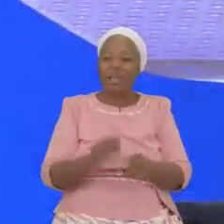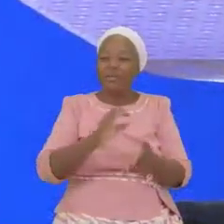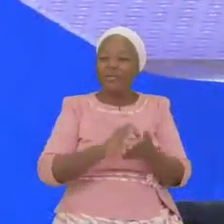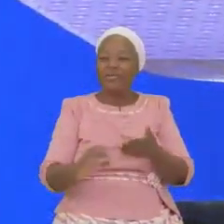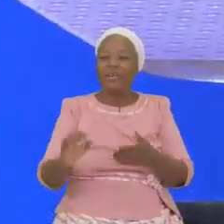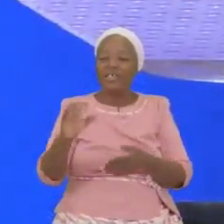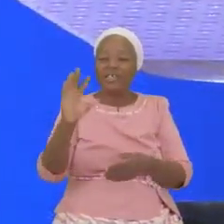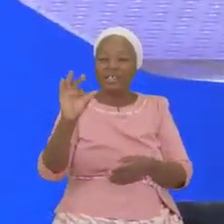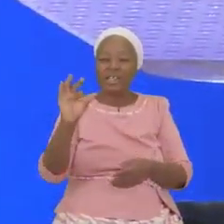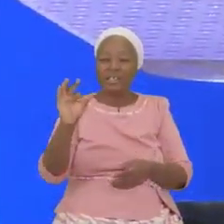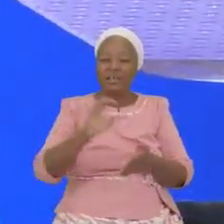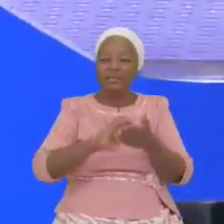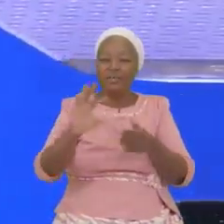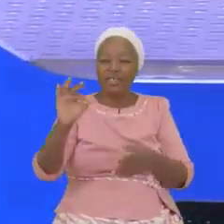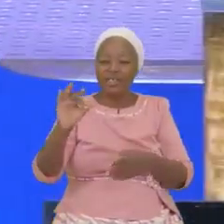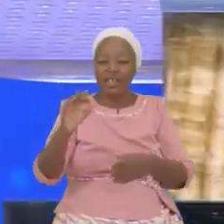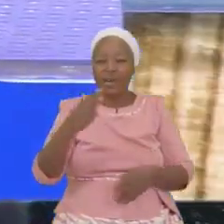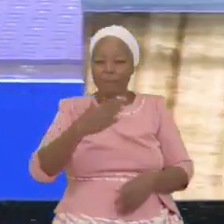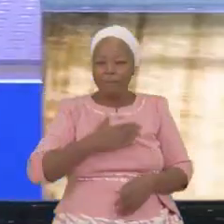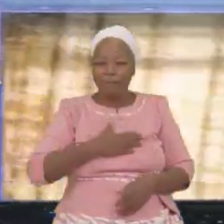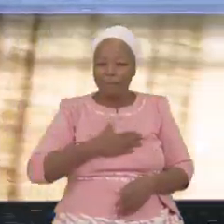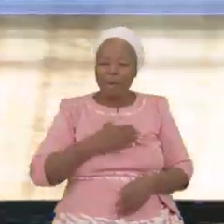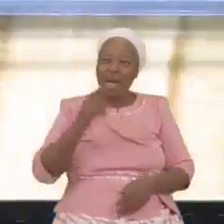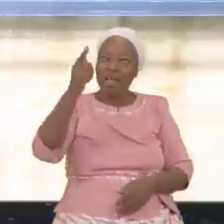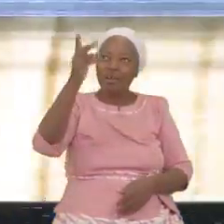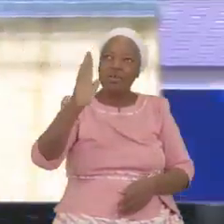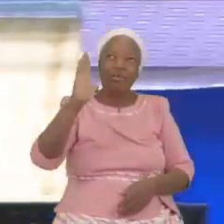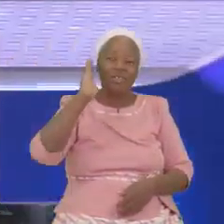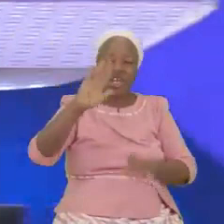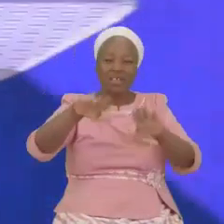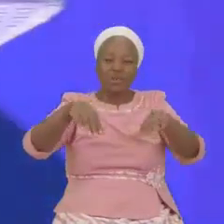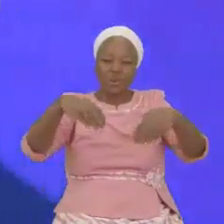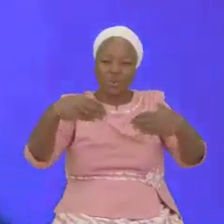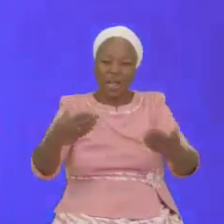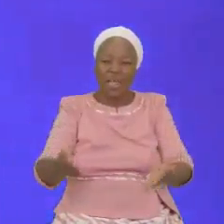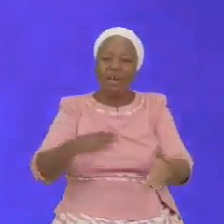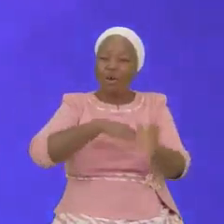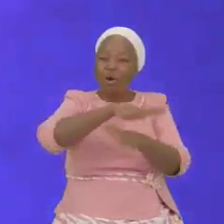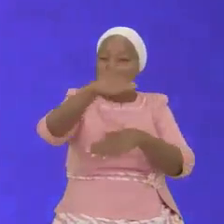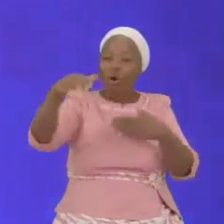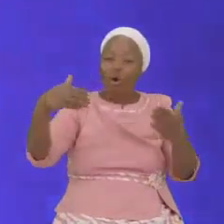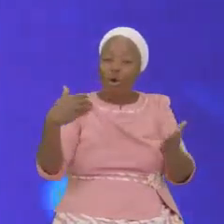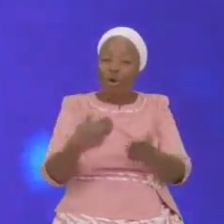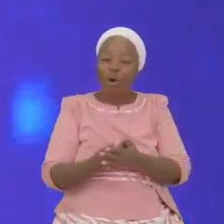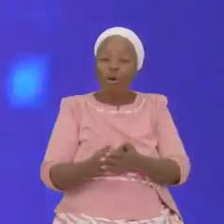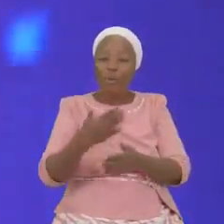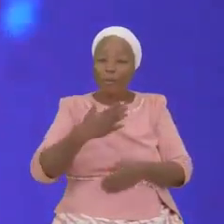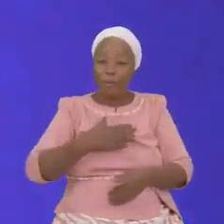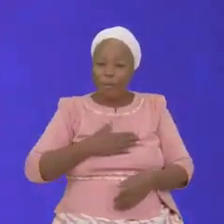verse 19, my God shall supply all your